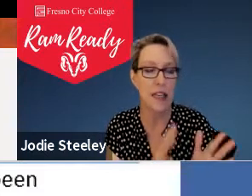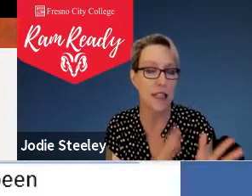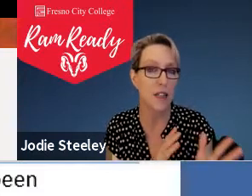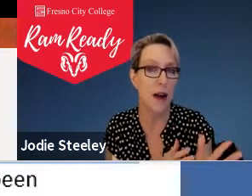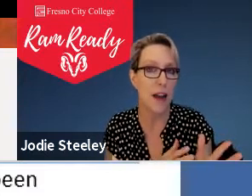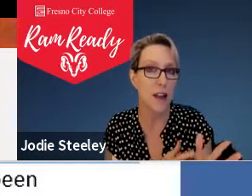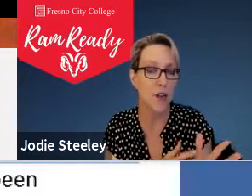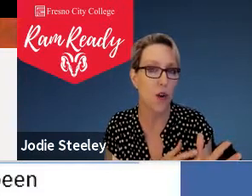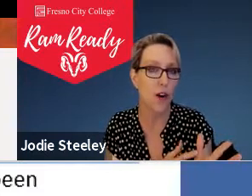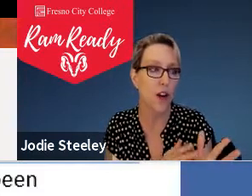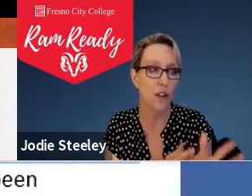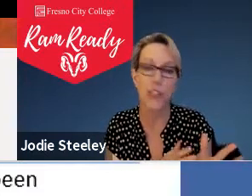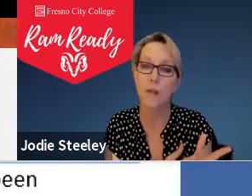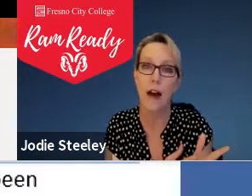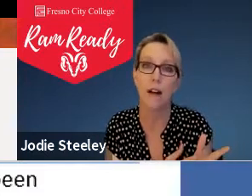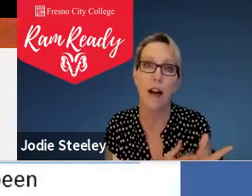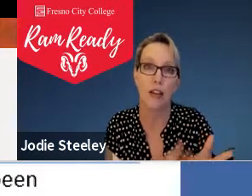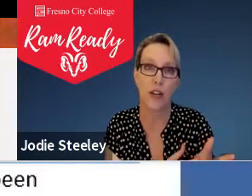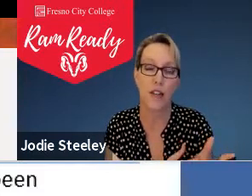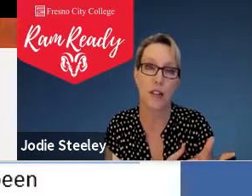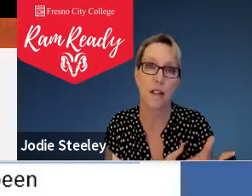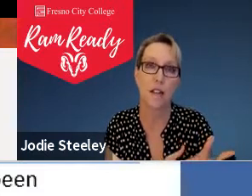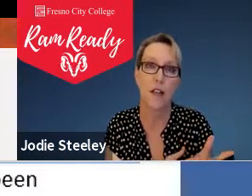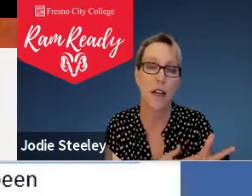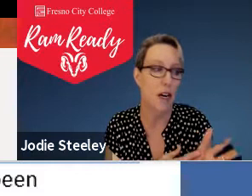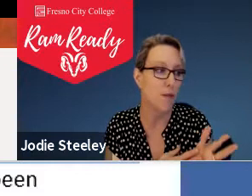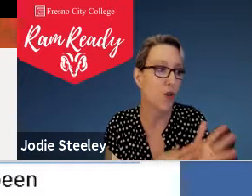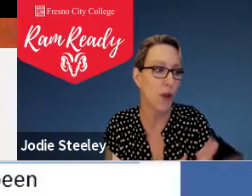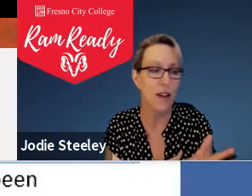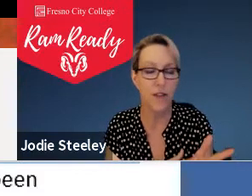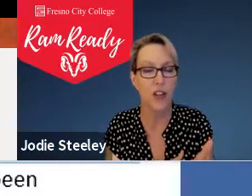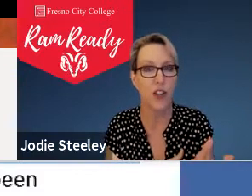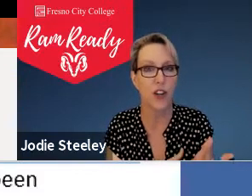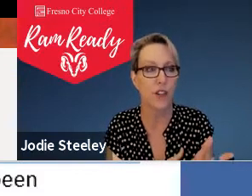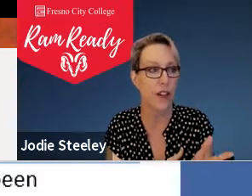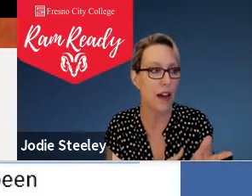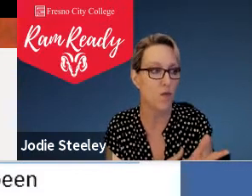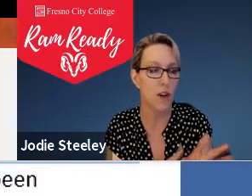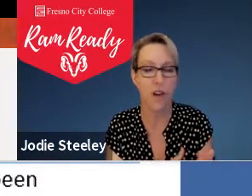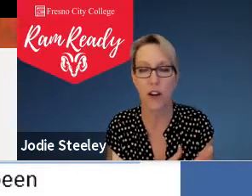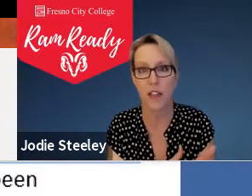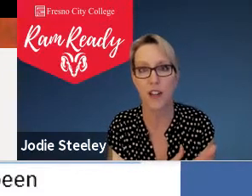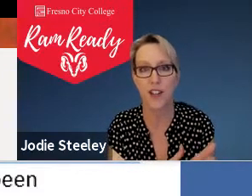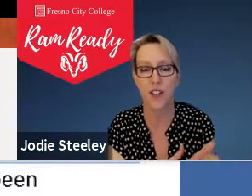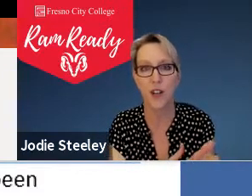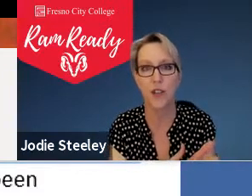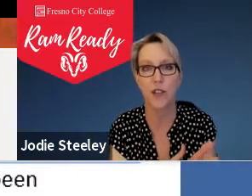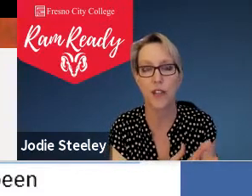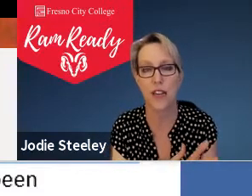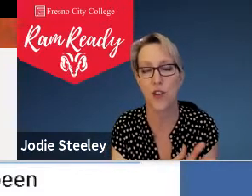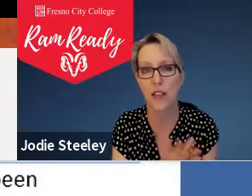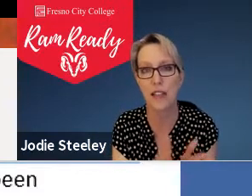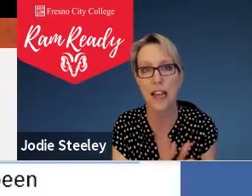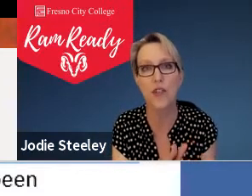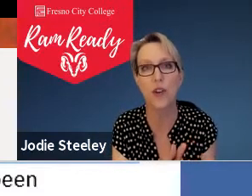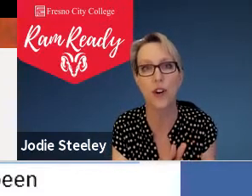is connected by your college email address. The great feature that we've already started to use is